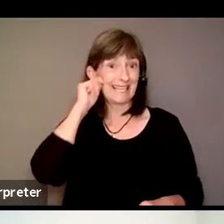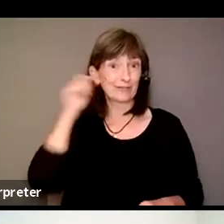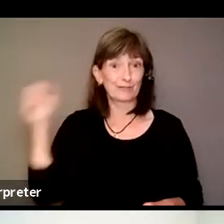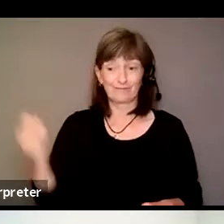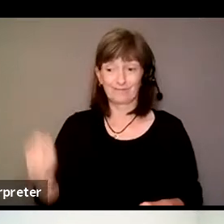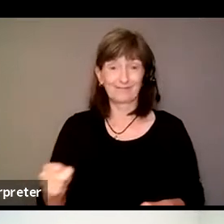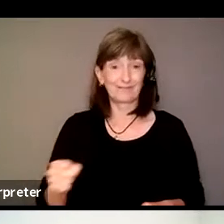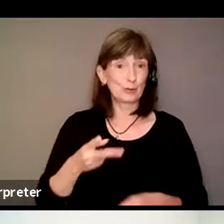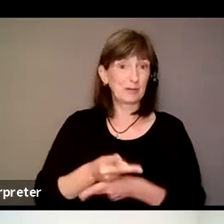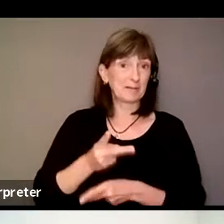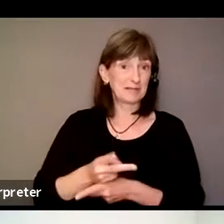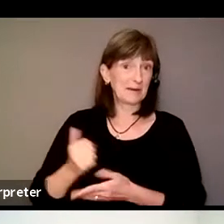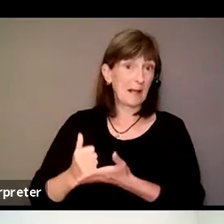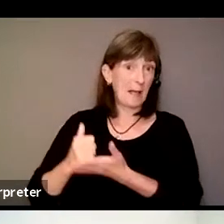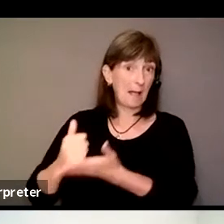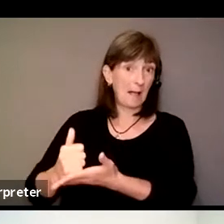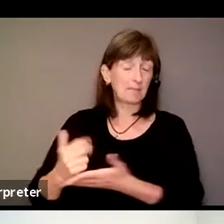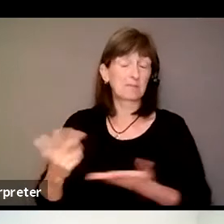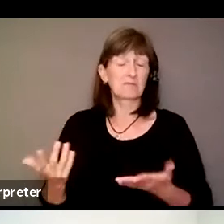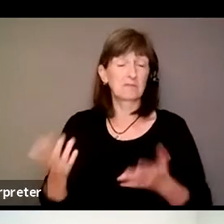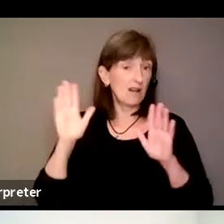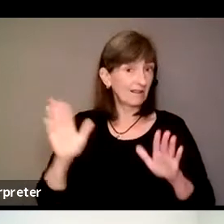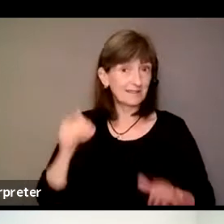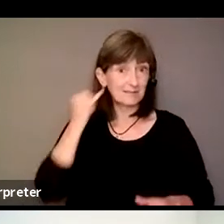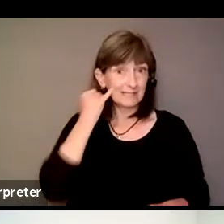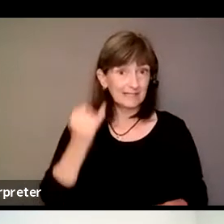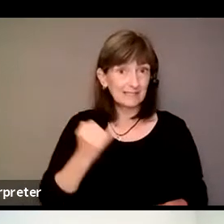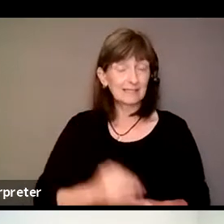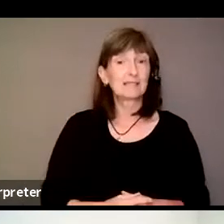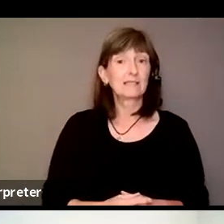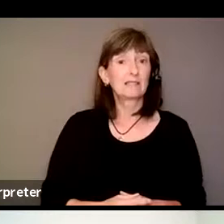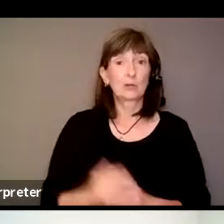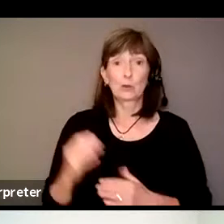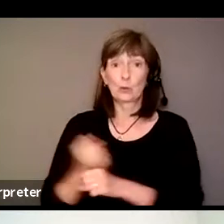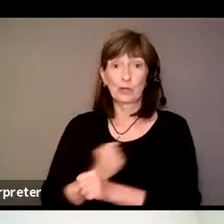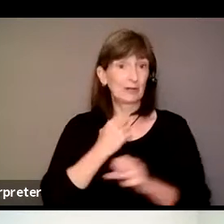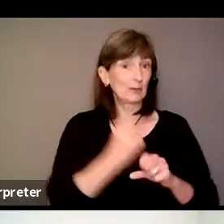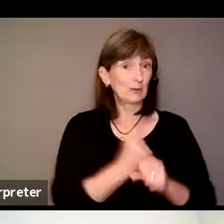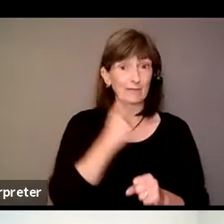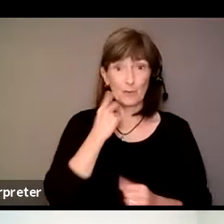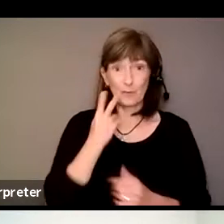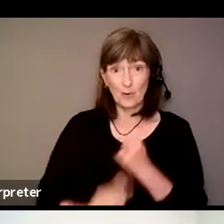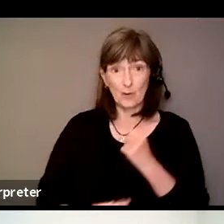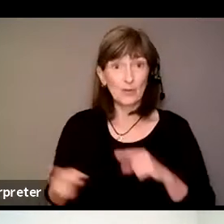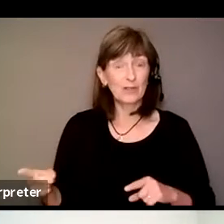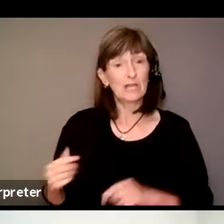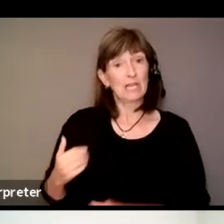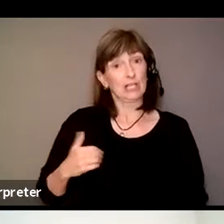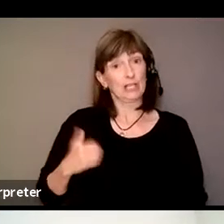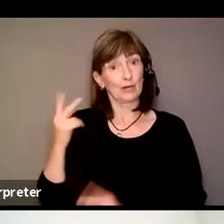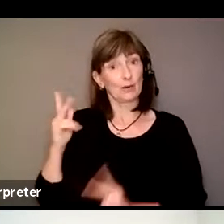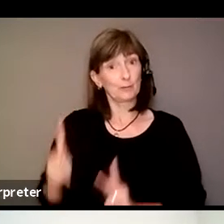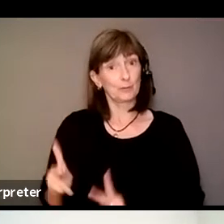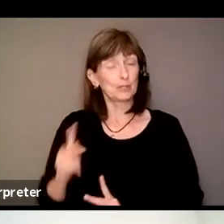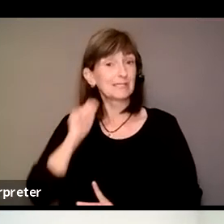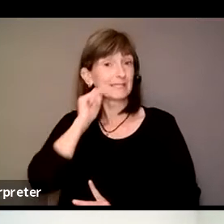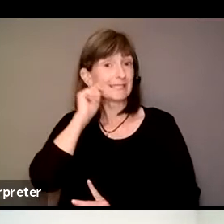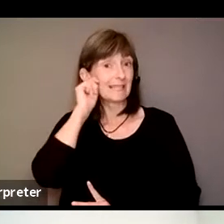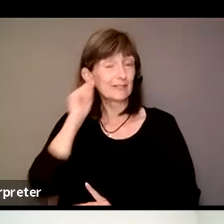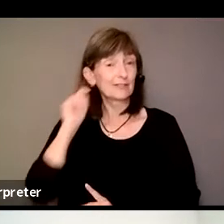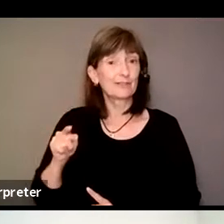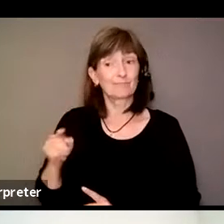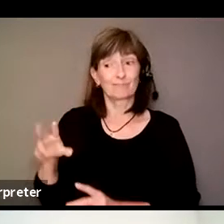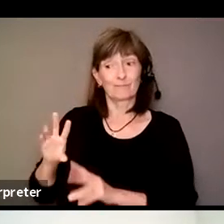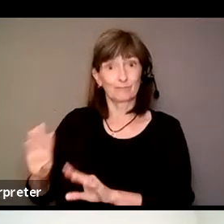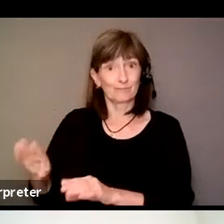youth in, to help with the child care. I mean, I think it's a win-win. I think that, you know, that young person who was able to, you know,